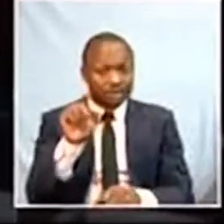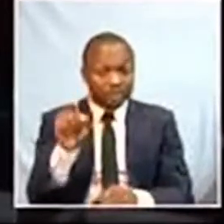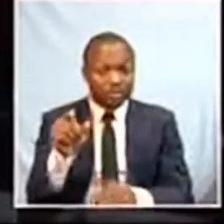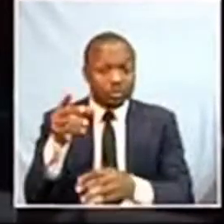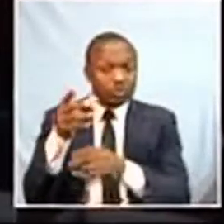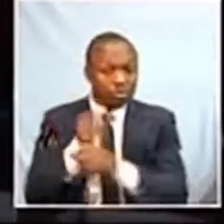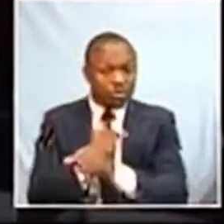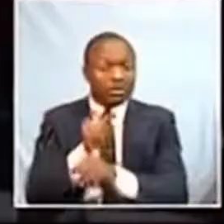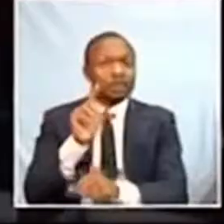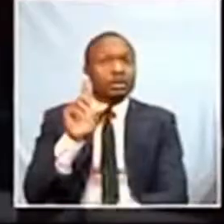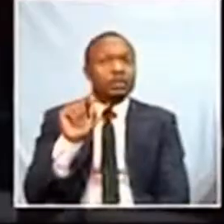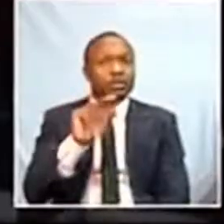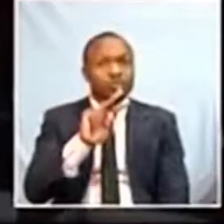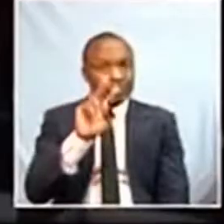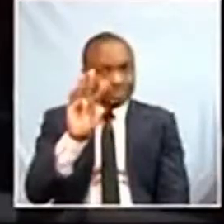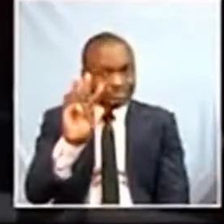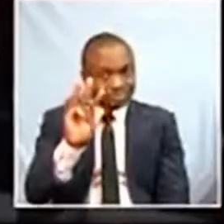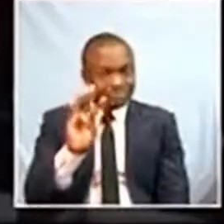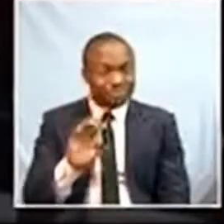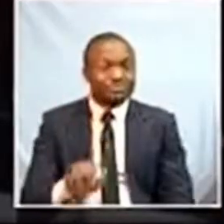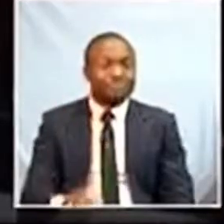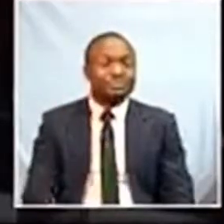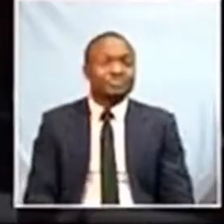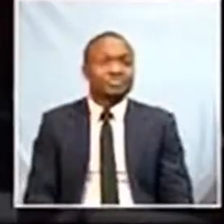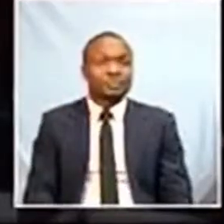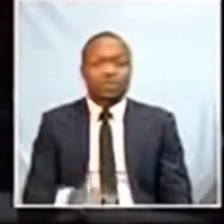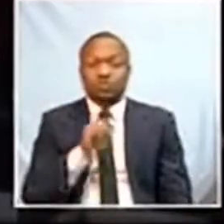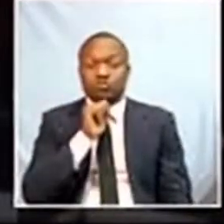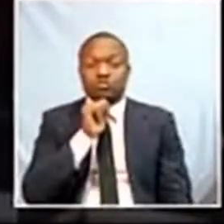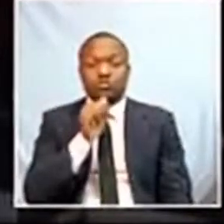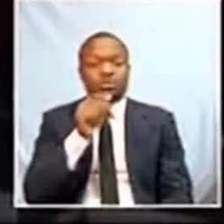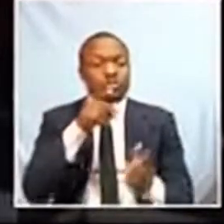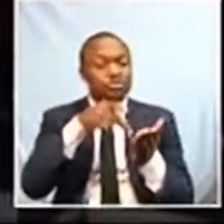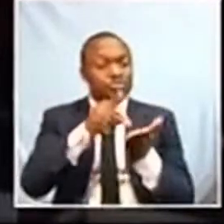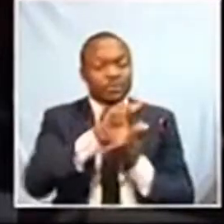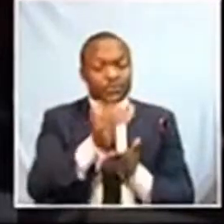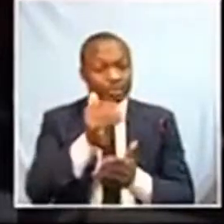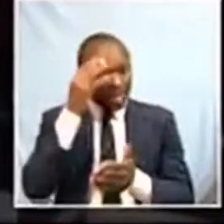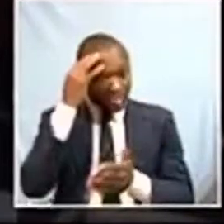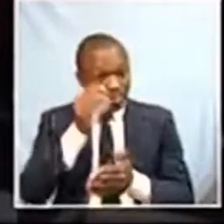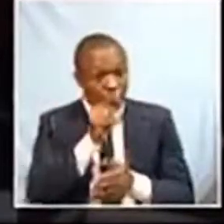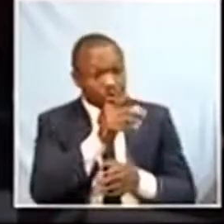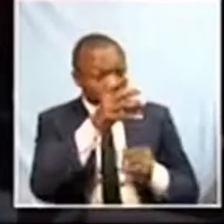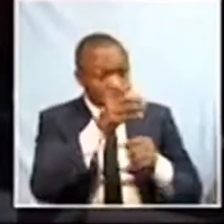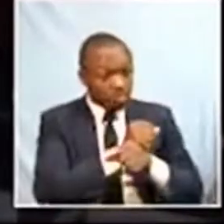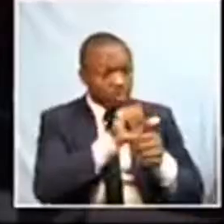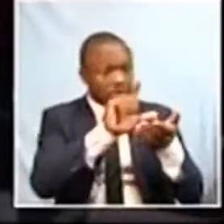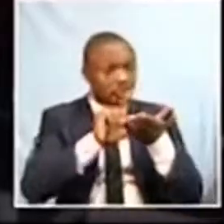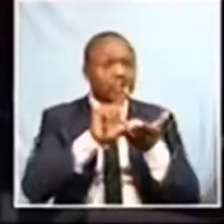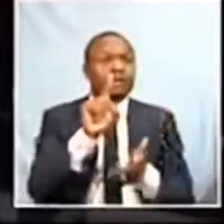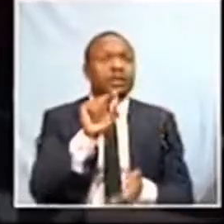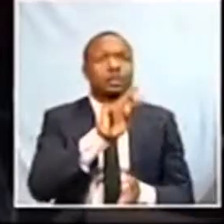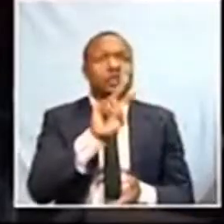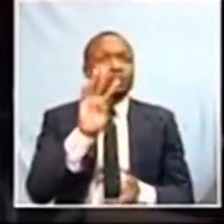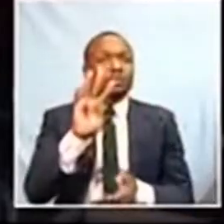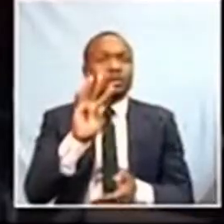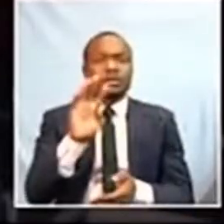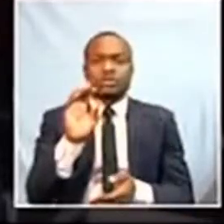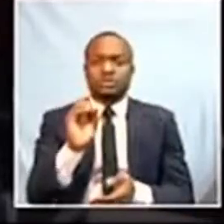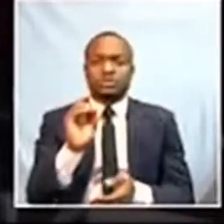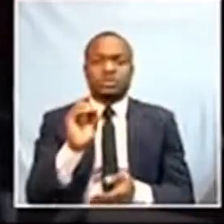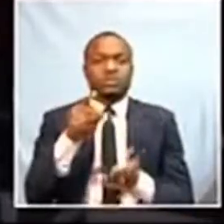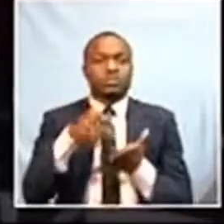that got in 2024 not to pay, because those that got loans in 2024, nobody has